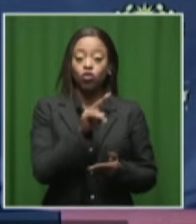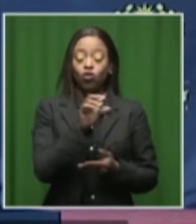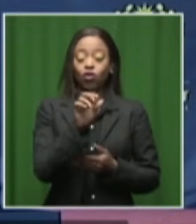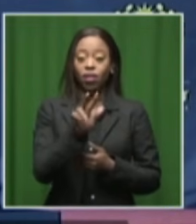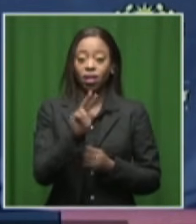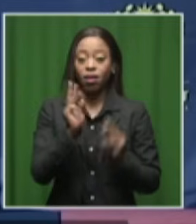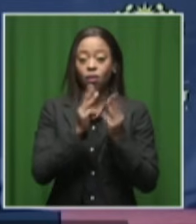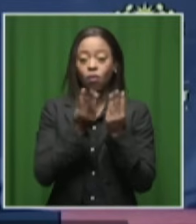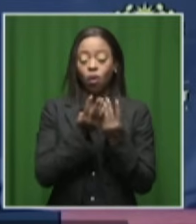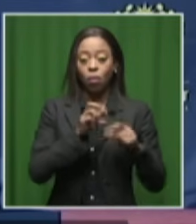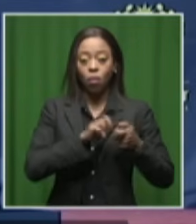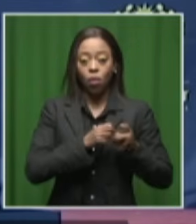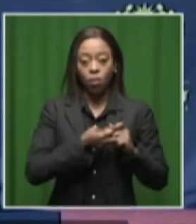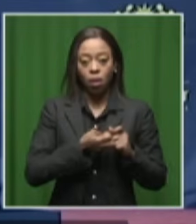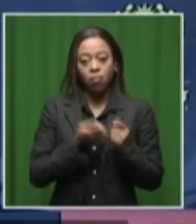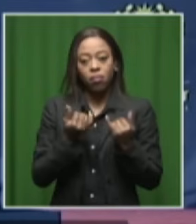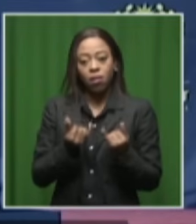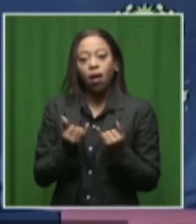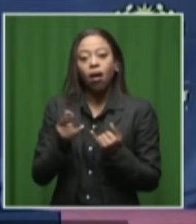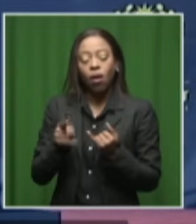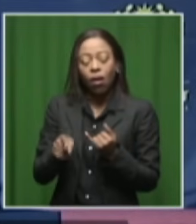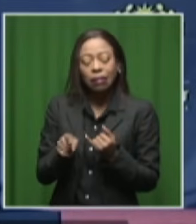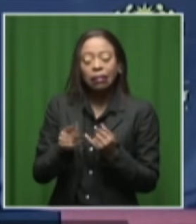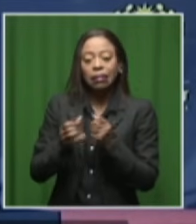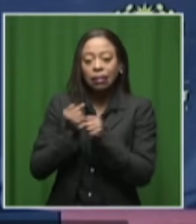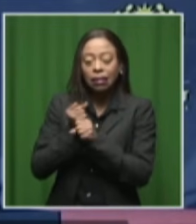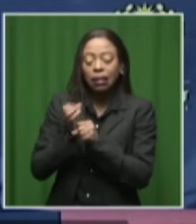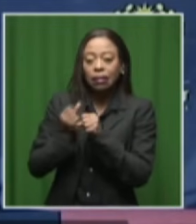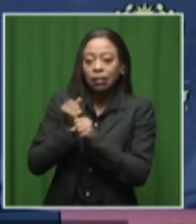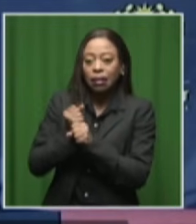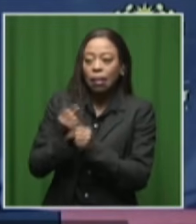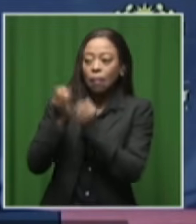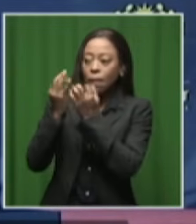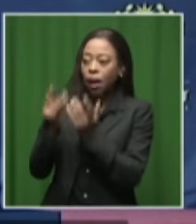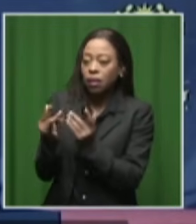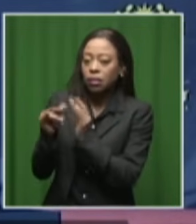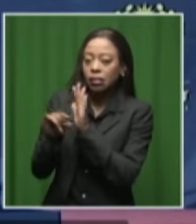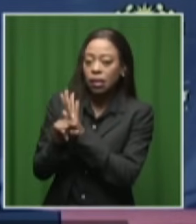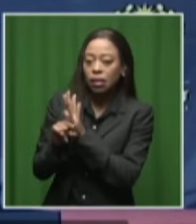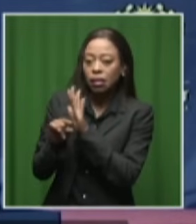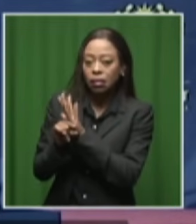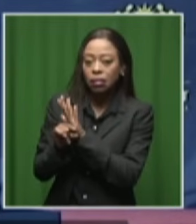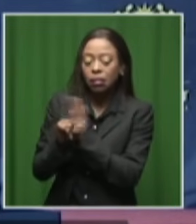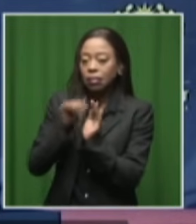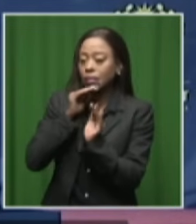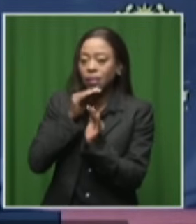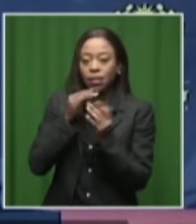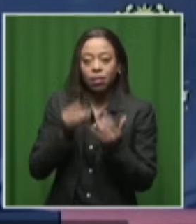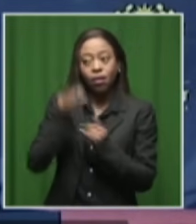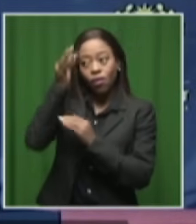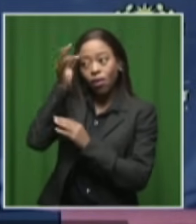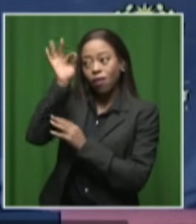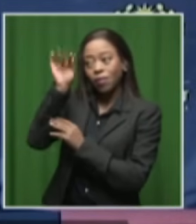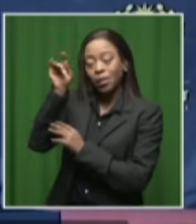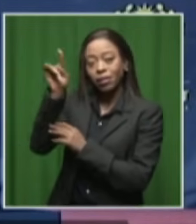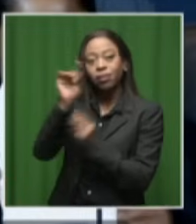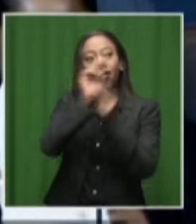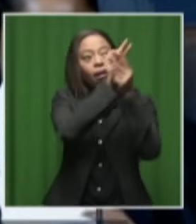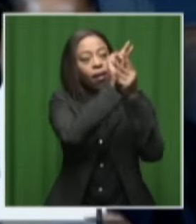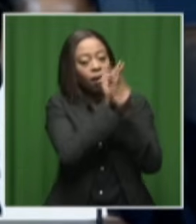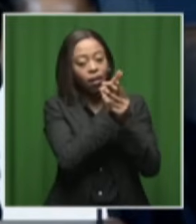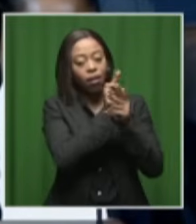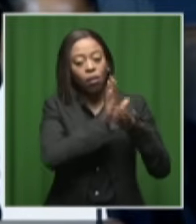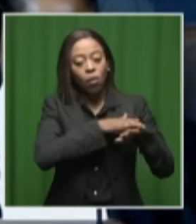crisis. These rising annual budget deficits have reached an extent where the government will have to